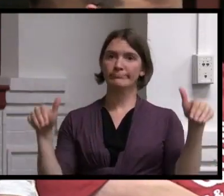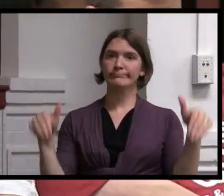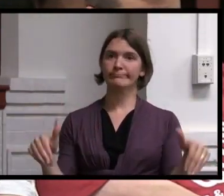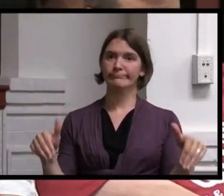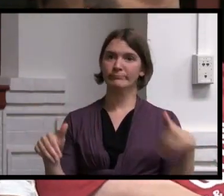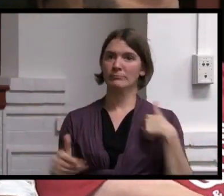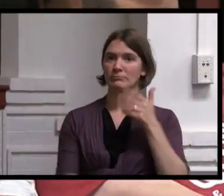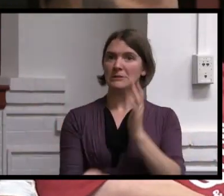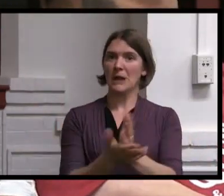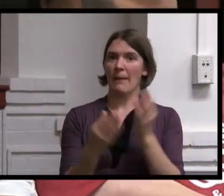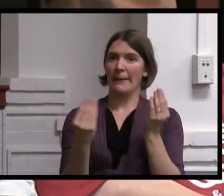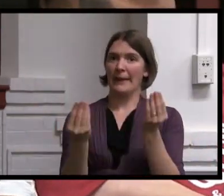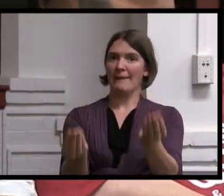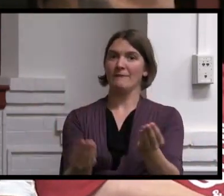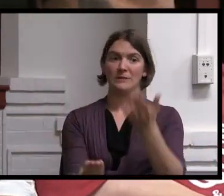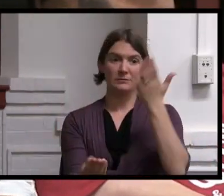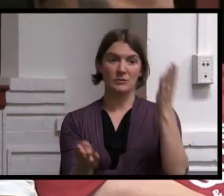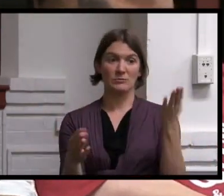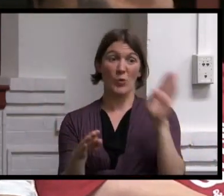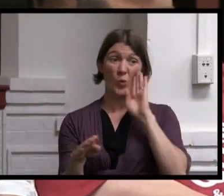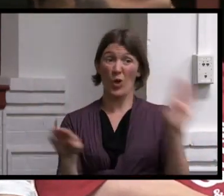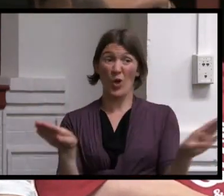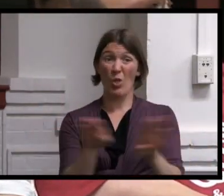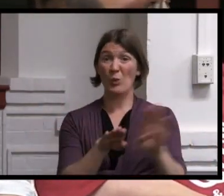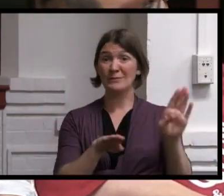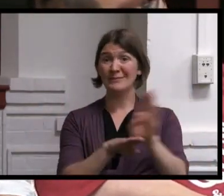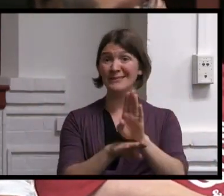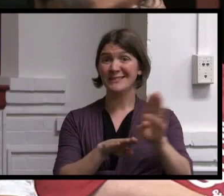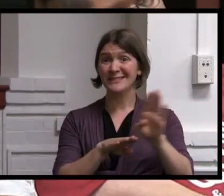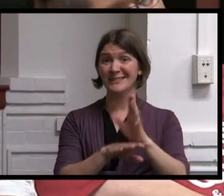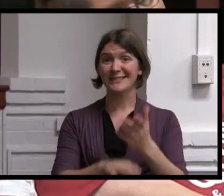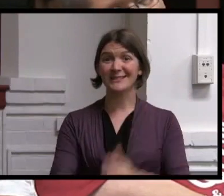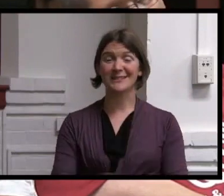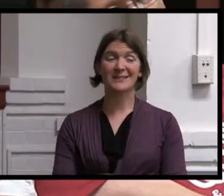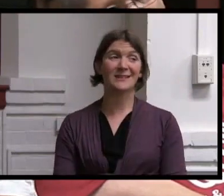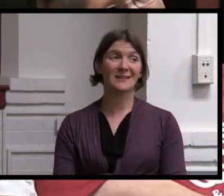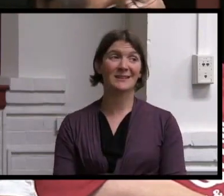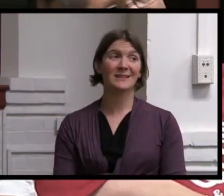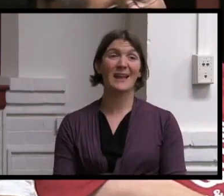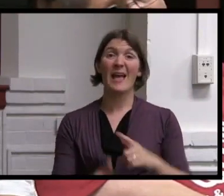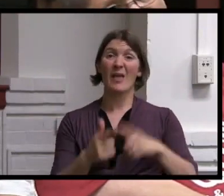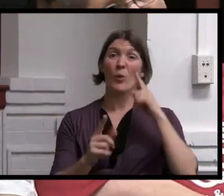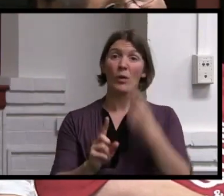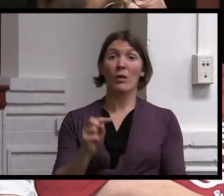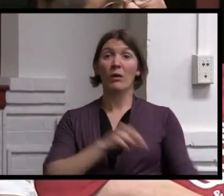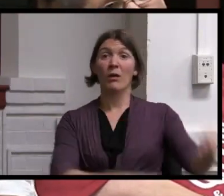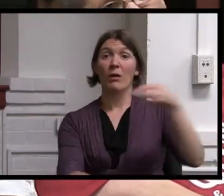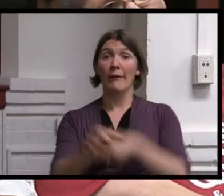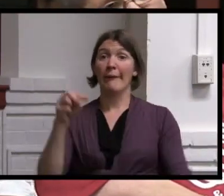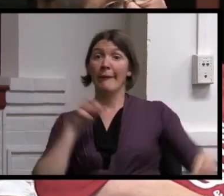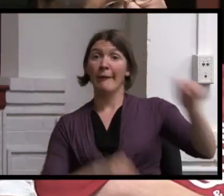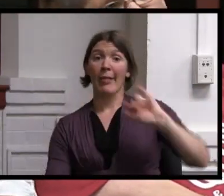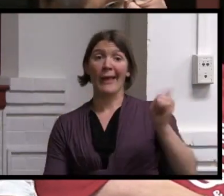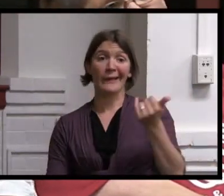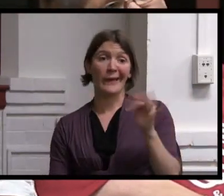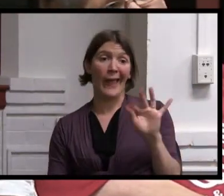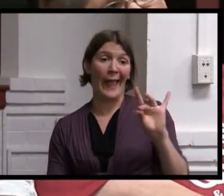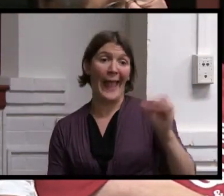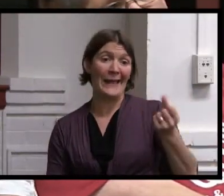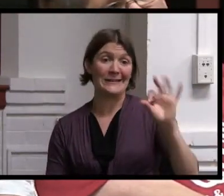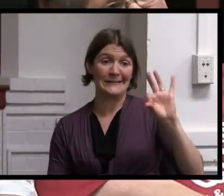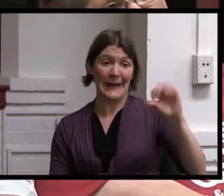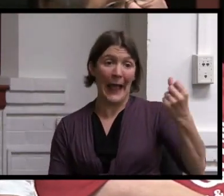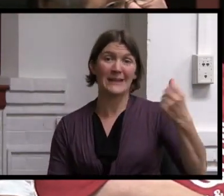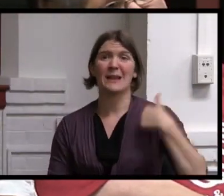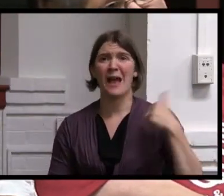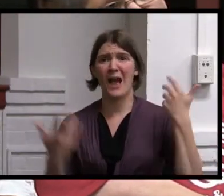the giving is going to stop, the storefronts are going to close, and we're going to be back to where we were in the late 80s, early 90s.